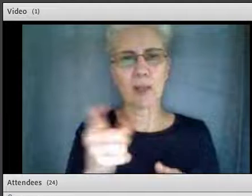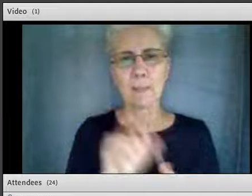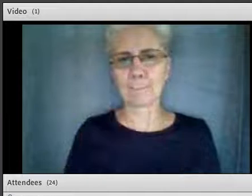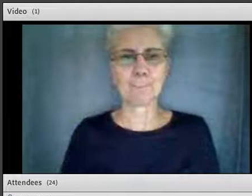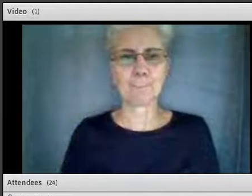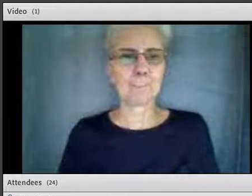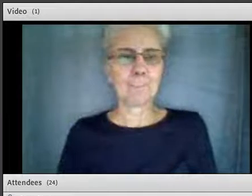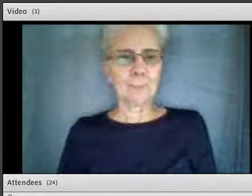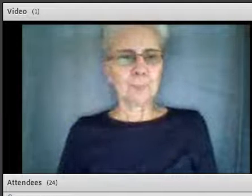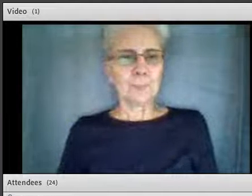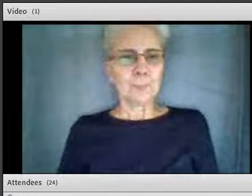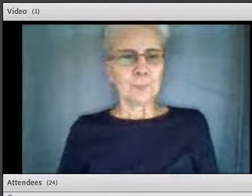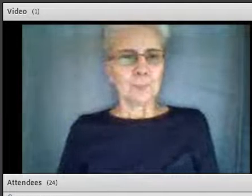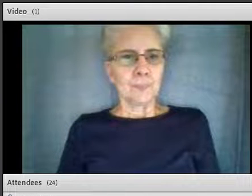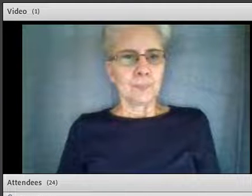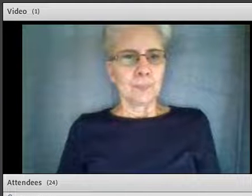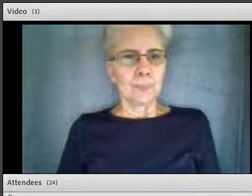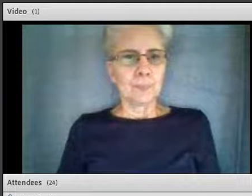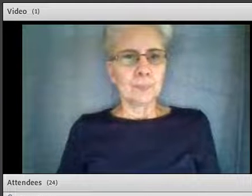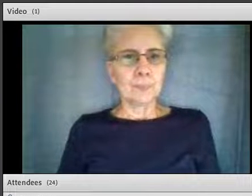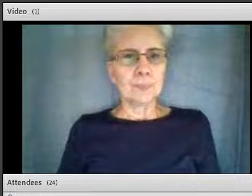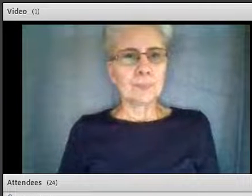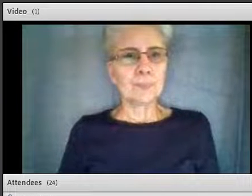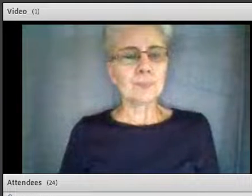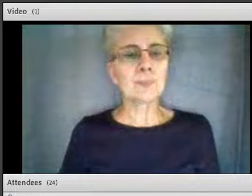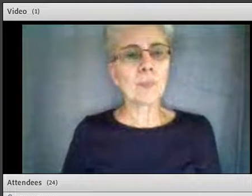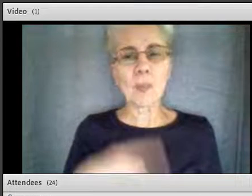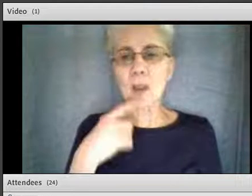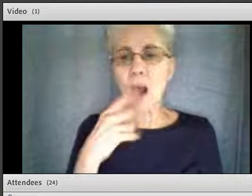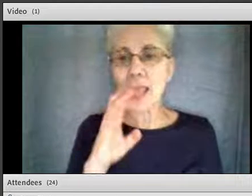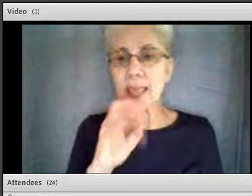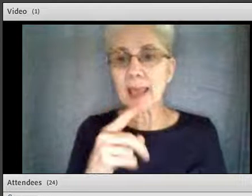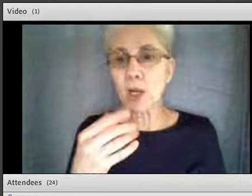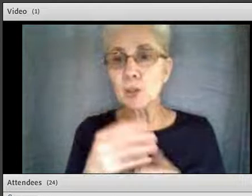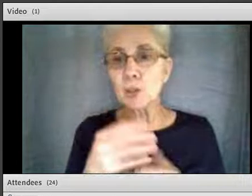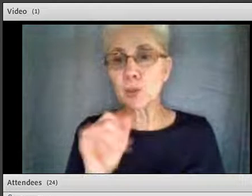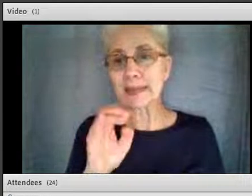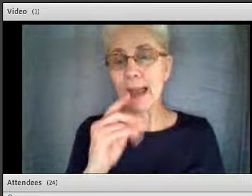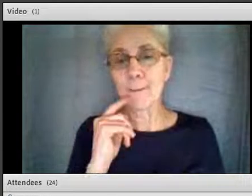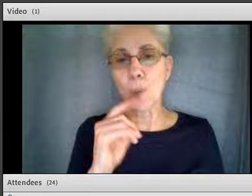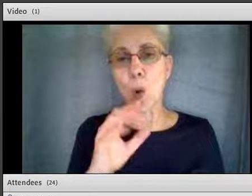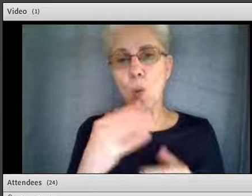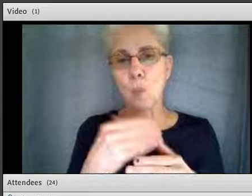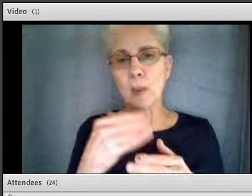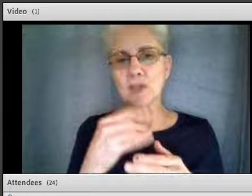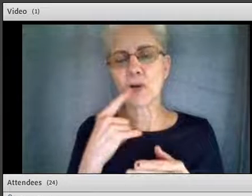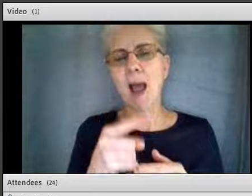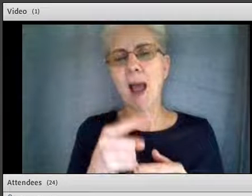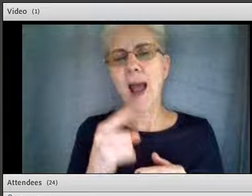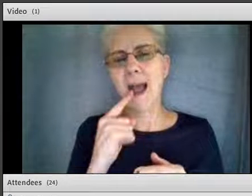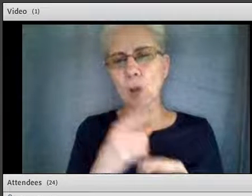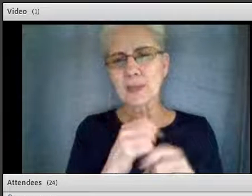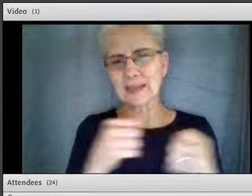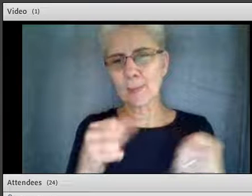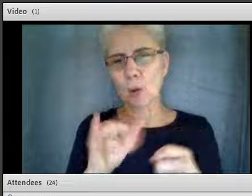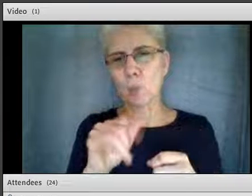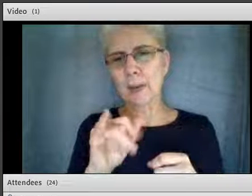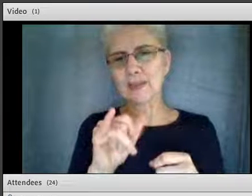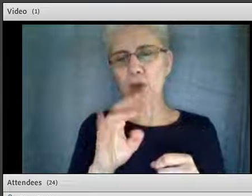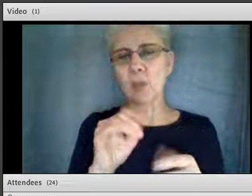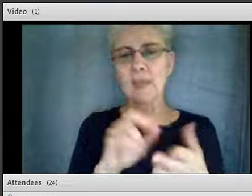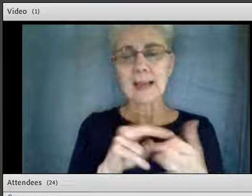Otto says to link in a new tab or a new window. I generally like external links going to separate windows, but that's just me. Otto, I have to say I didn't